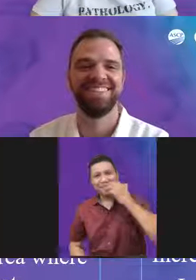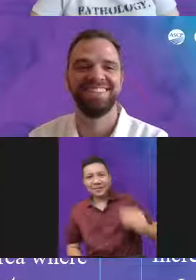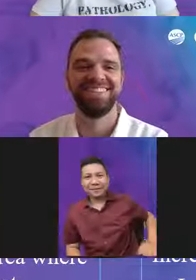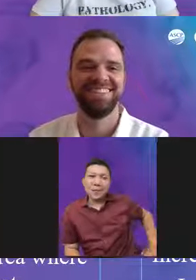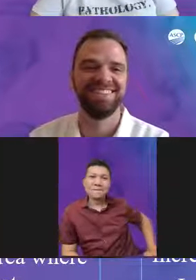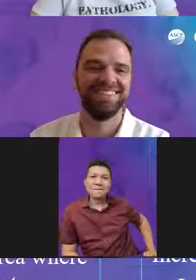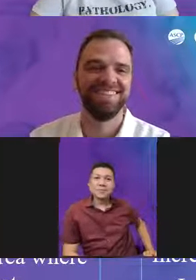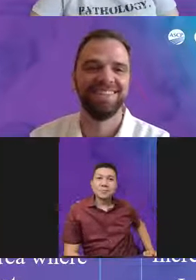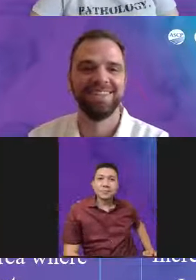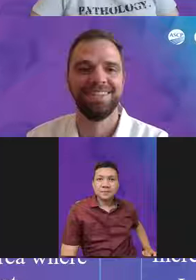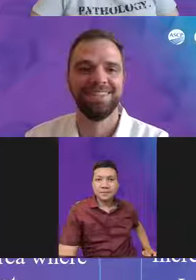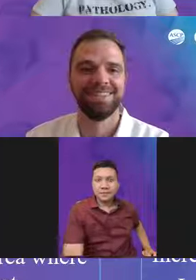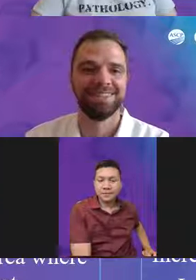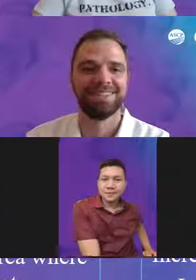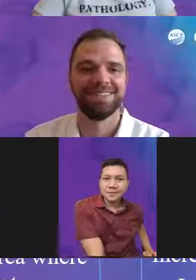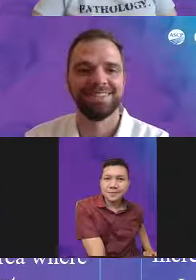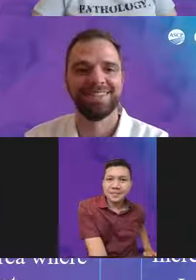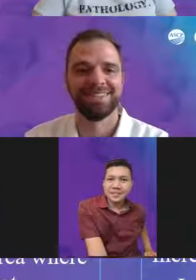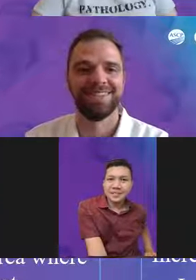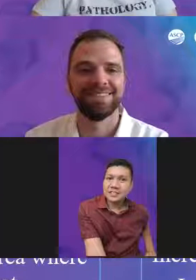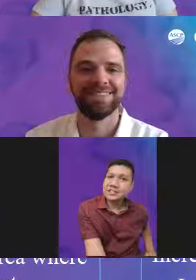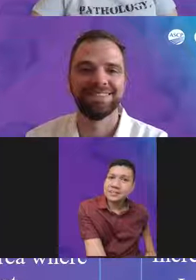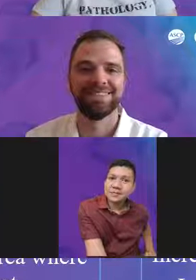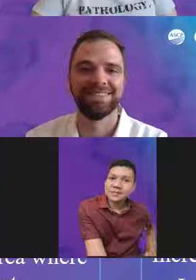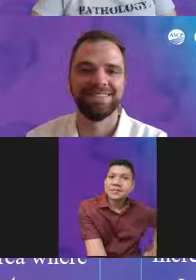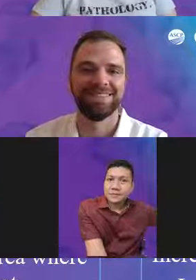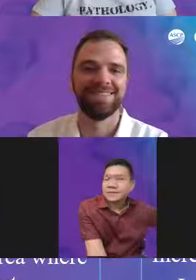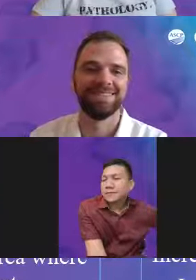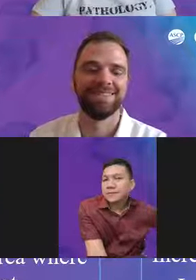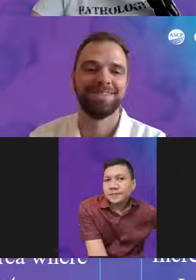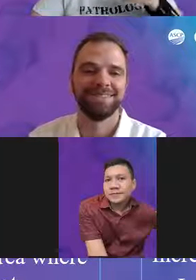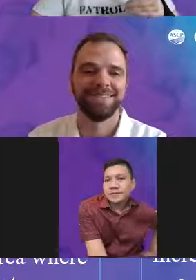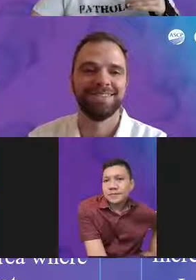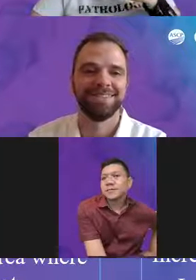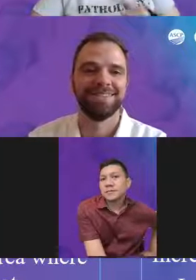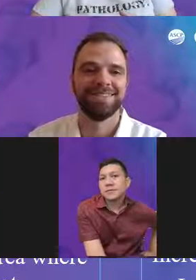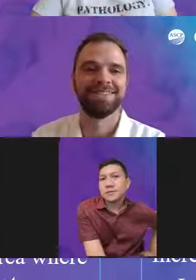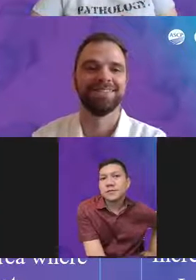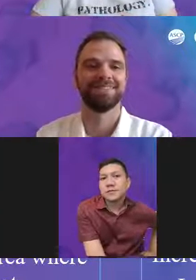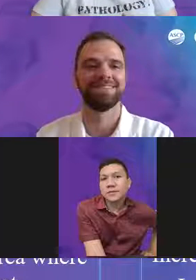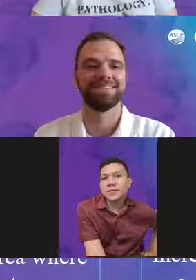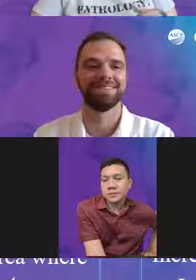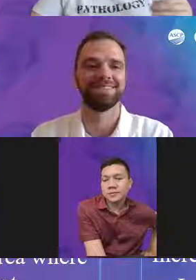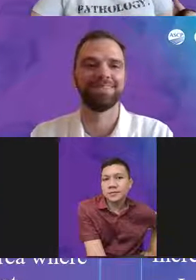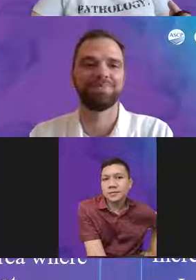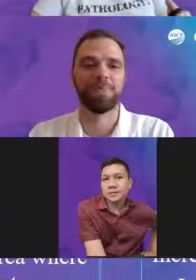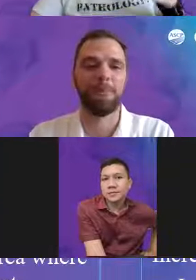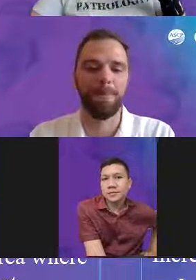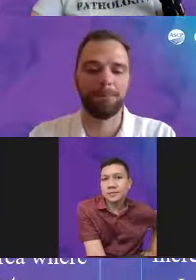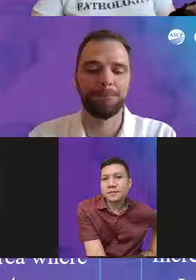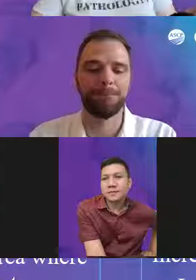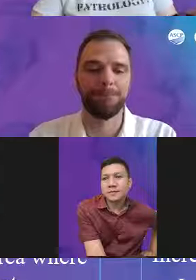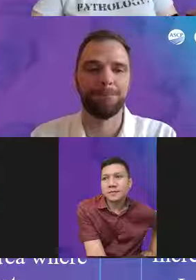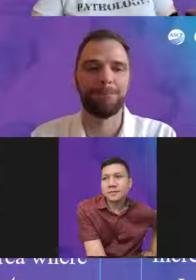cells. We're going to take a look at the smear review and the automated CBC. So the RBCs are